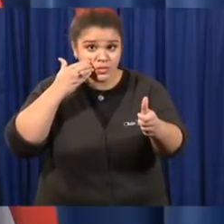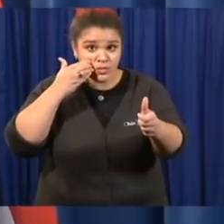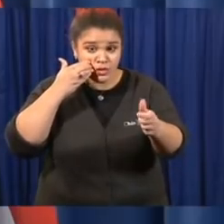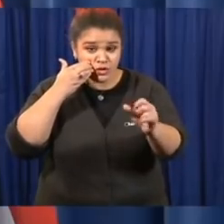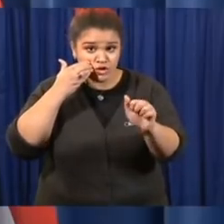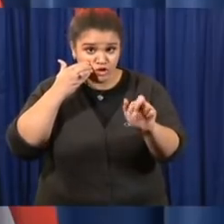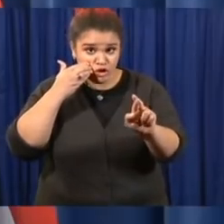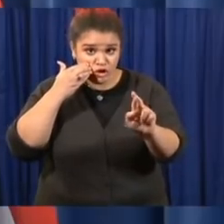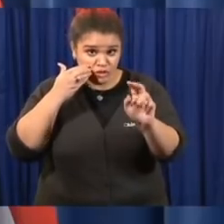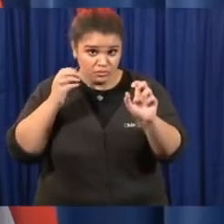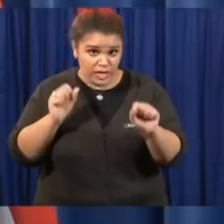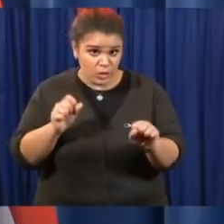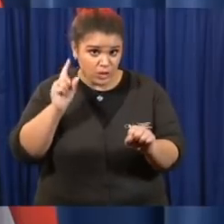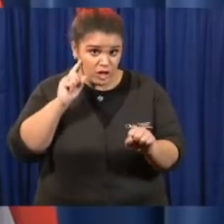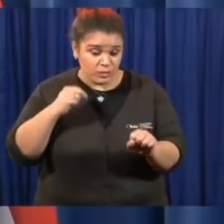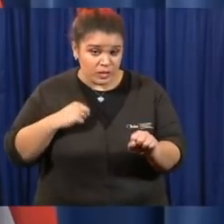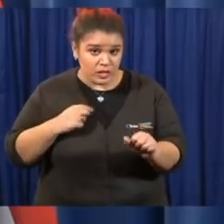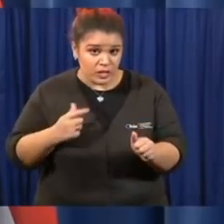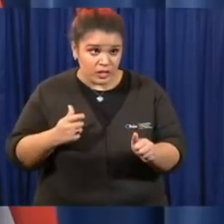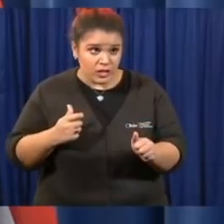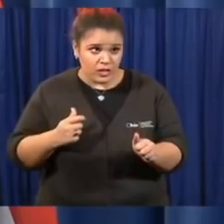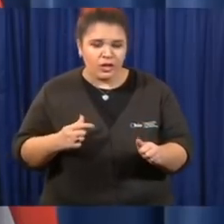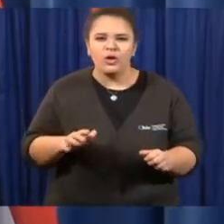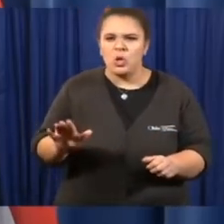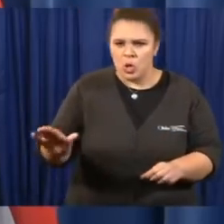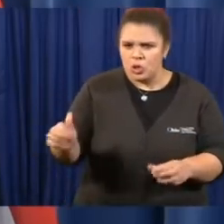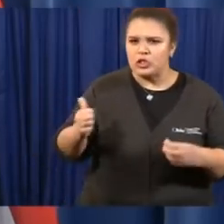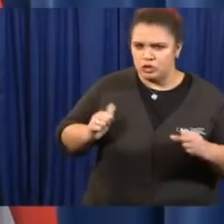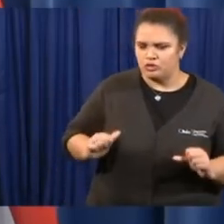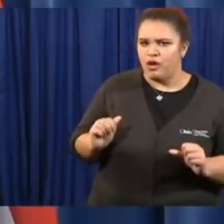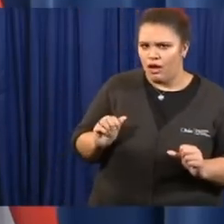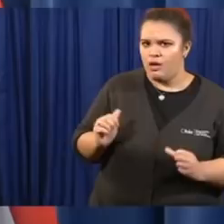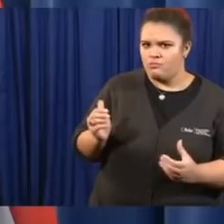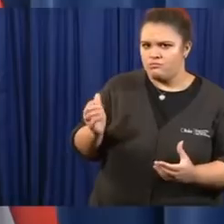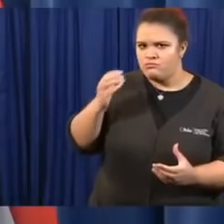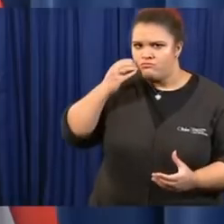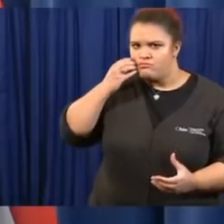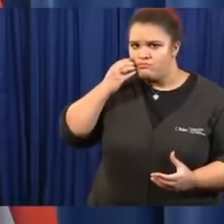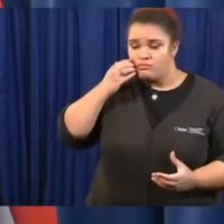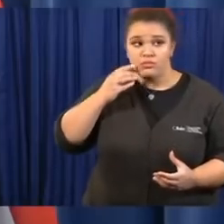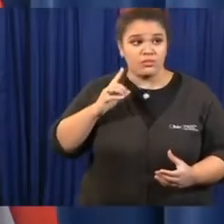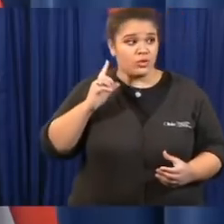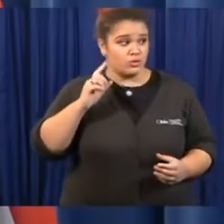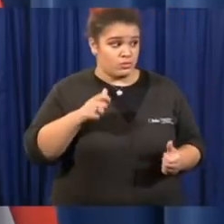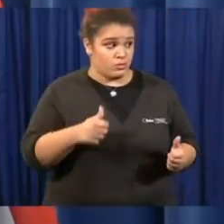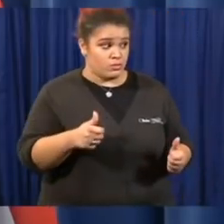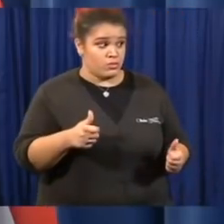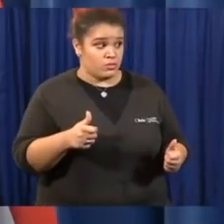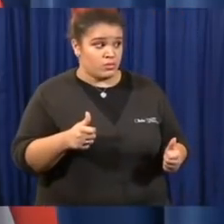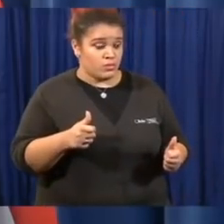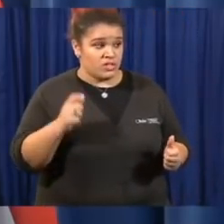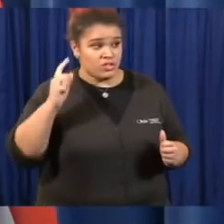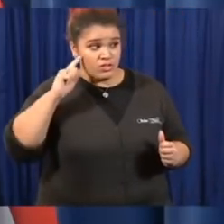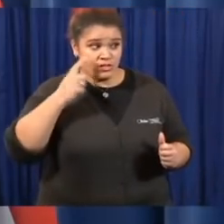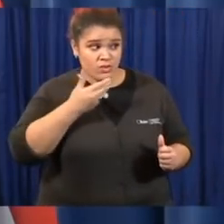talk in. Can you hear me? Let's try that. Let's try it. Can you hear me okay?